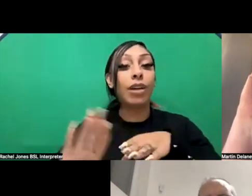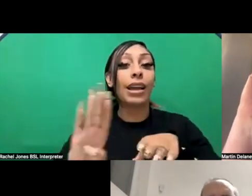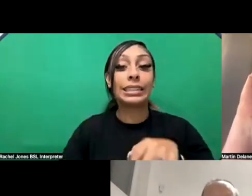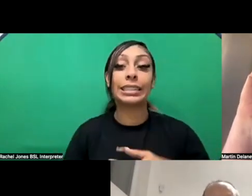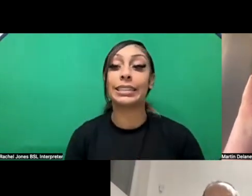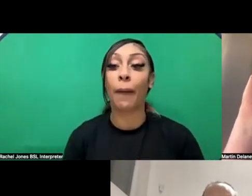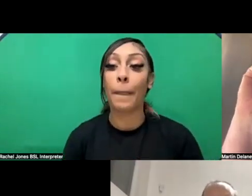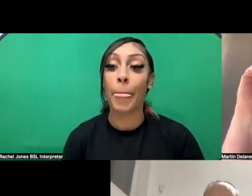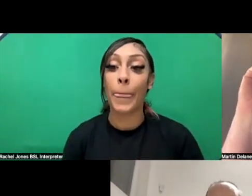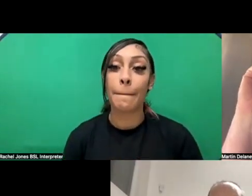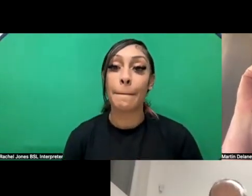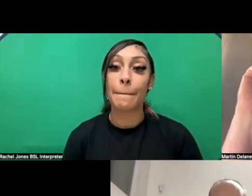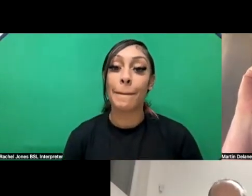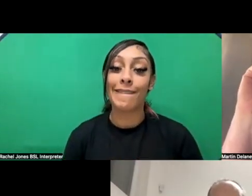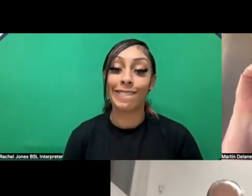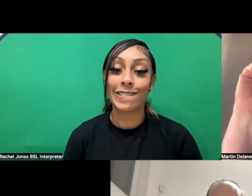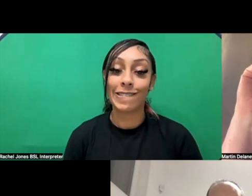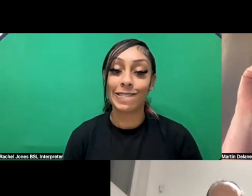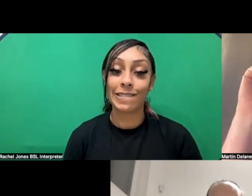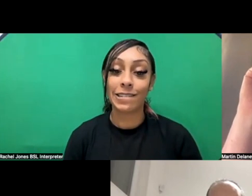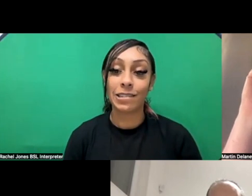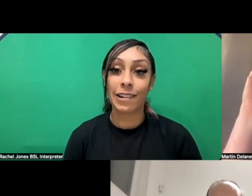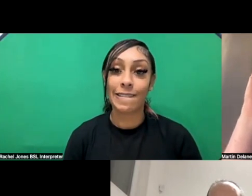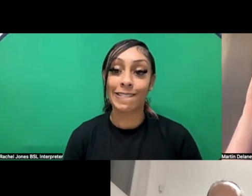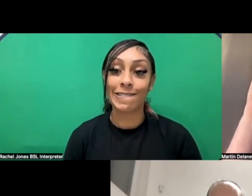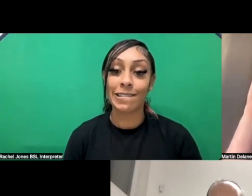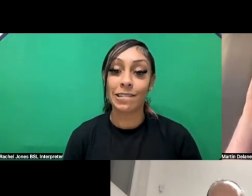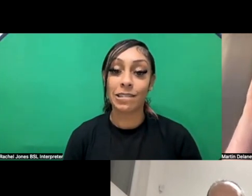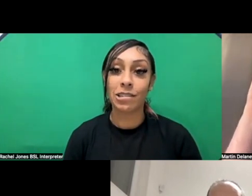question. Can I jump in as well? Hi, Elizabeth.